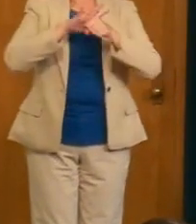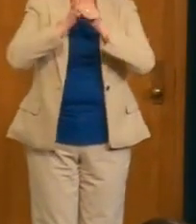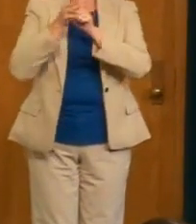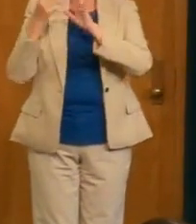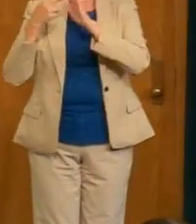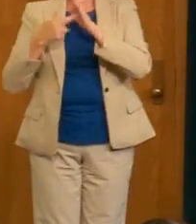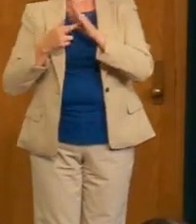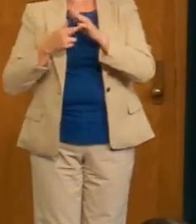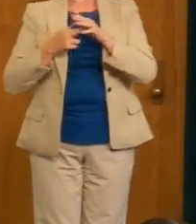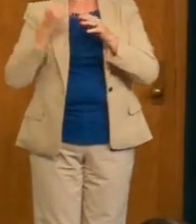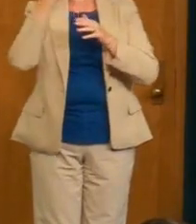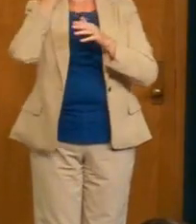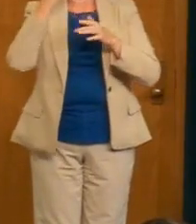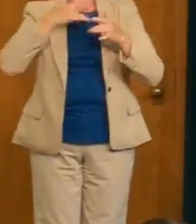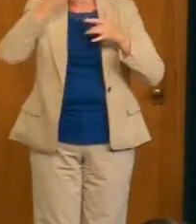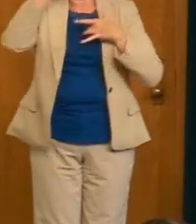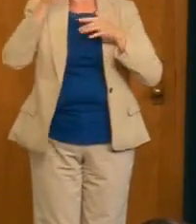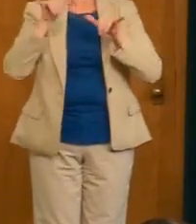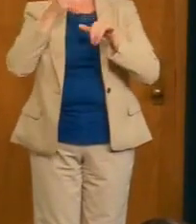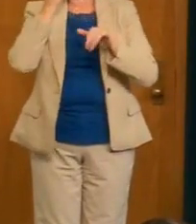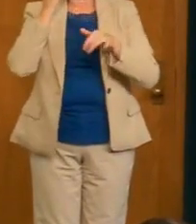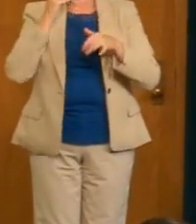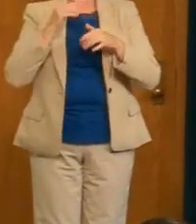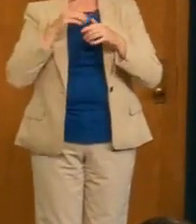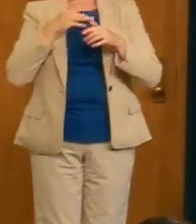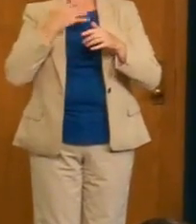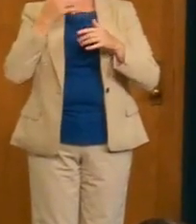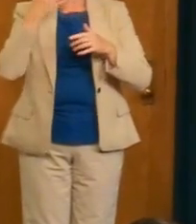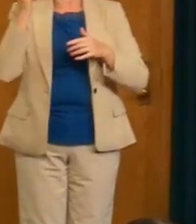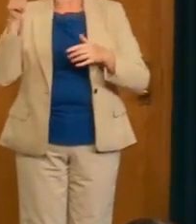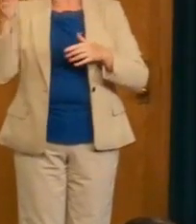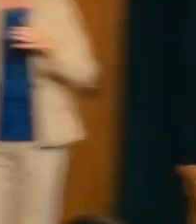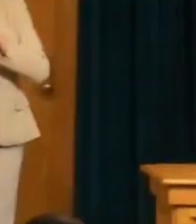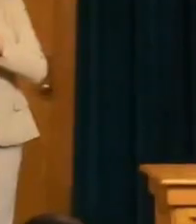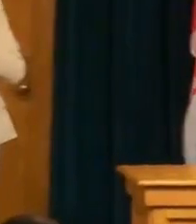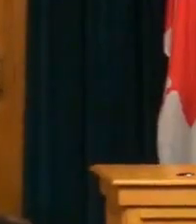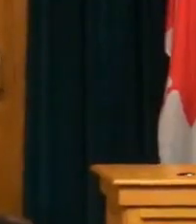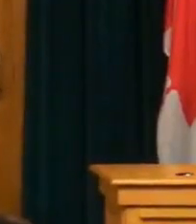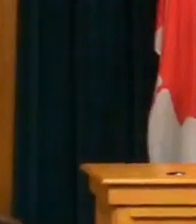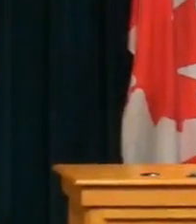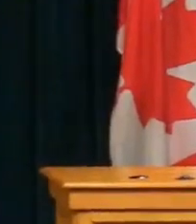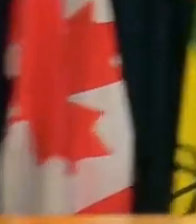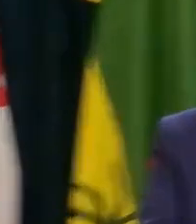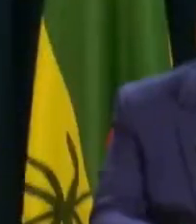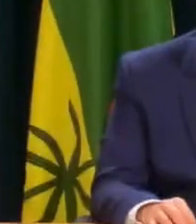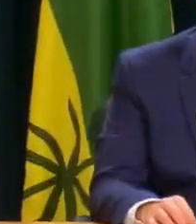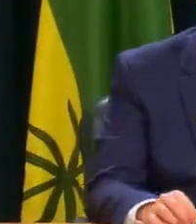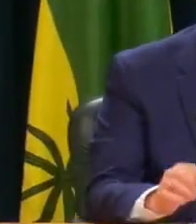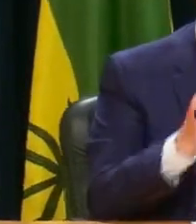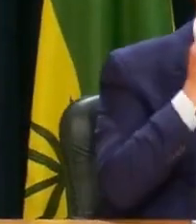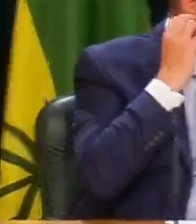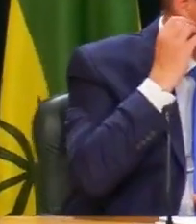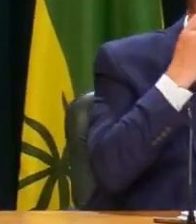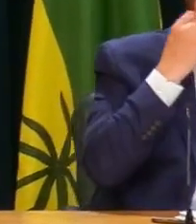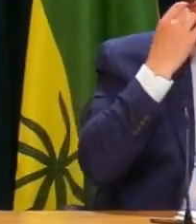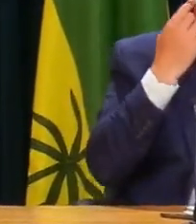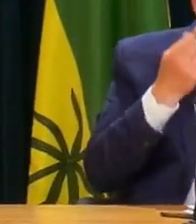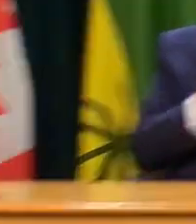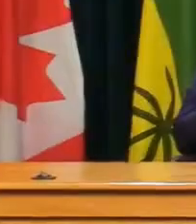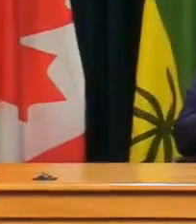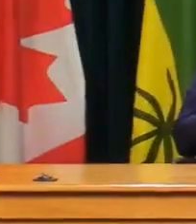they will choose to continue to do in places like a daycare, in places like a K-12 school, in places